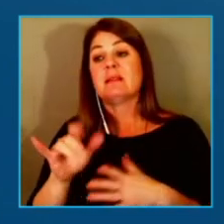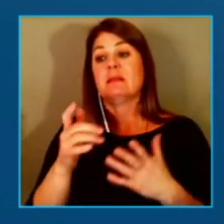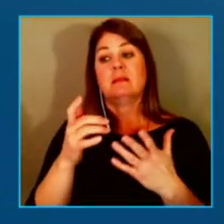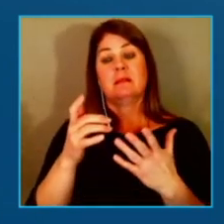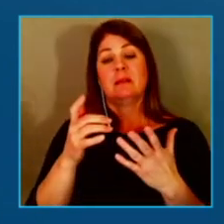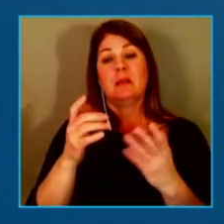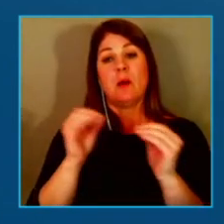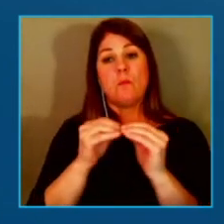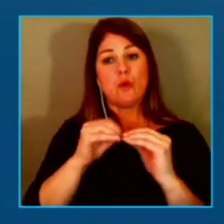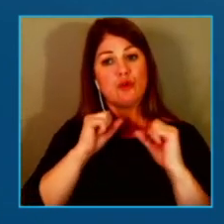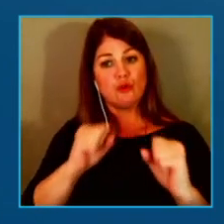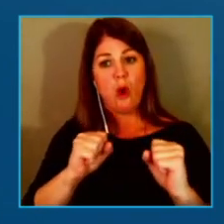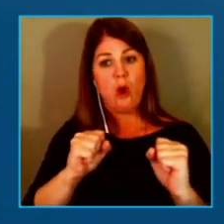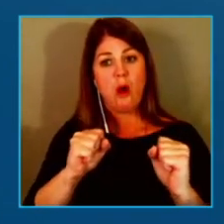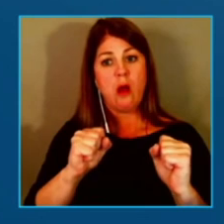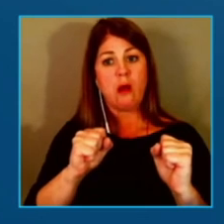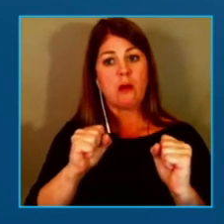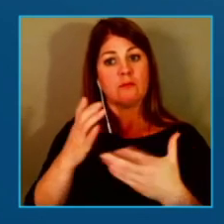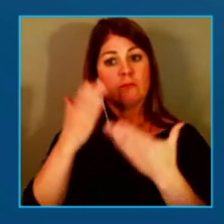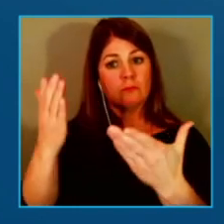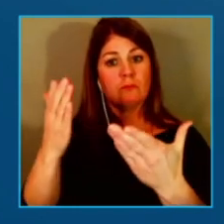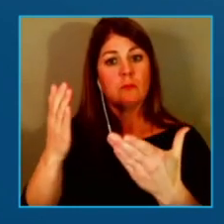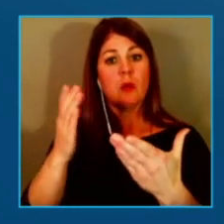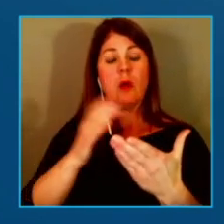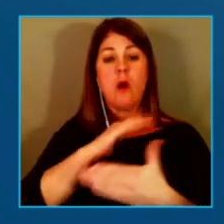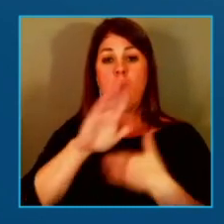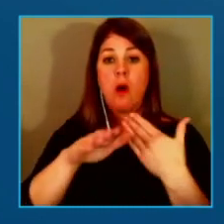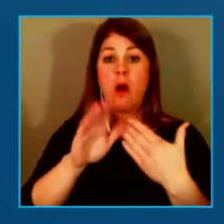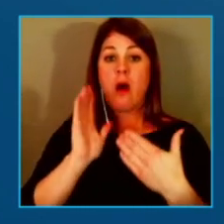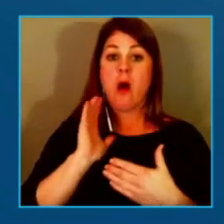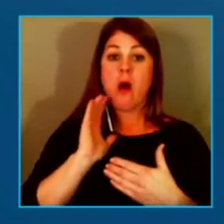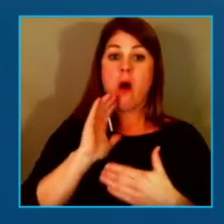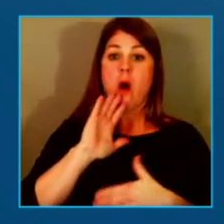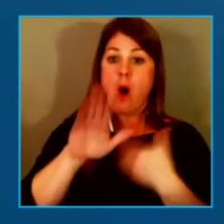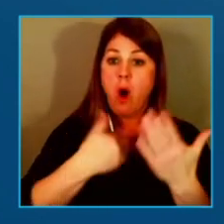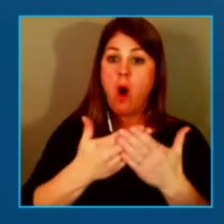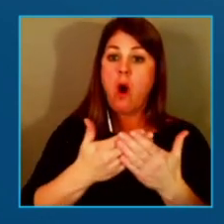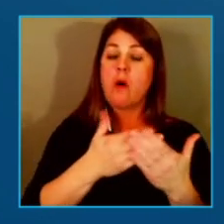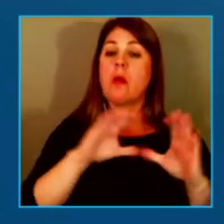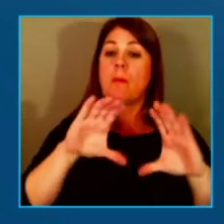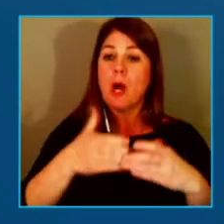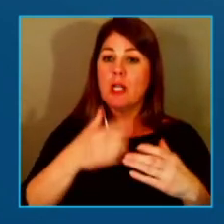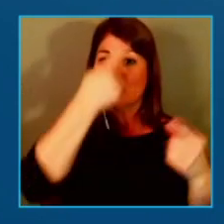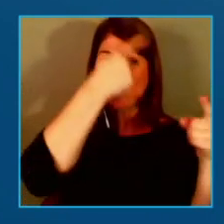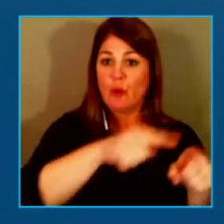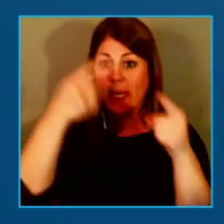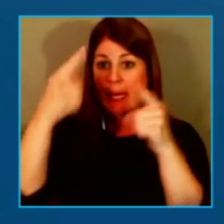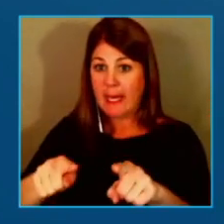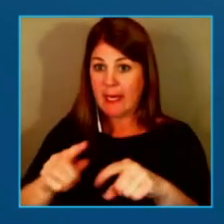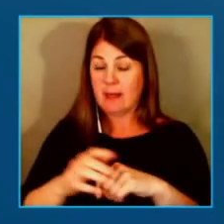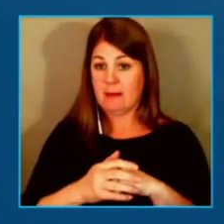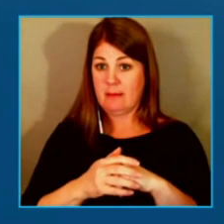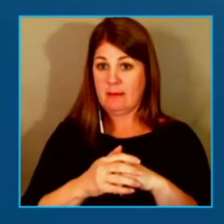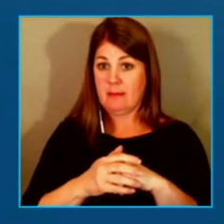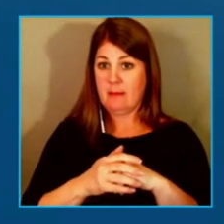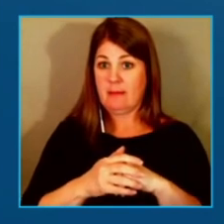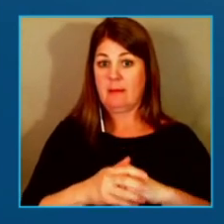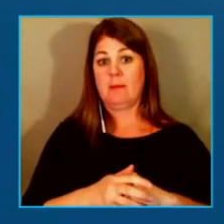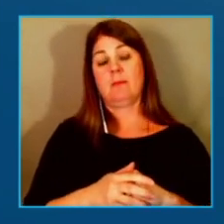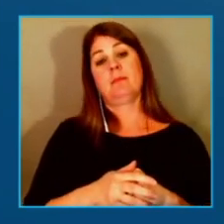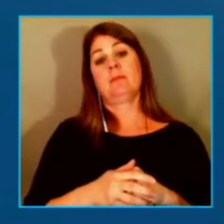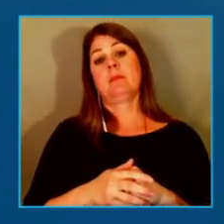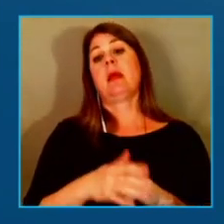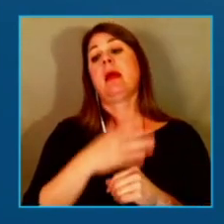stronger mandate that all parties agreed to and signed on to than the credentials resolution related to